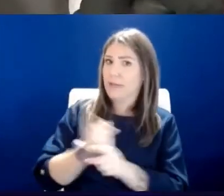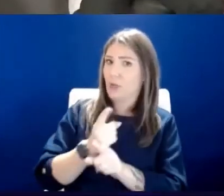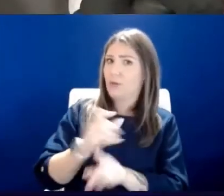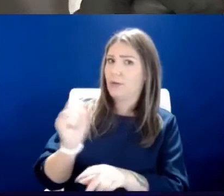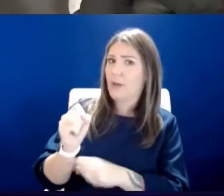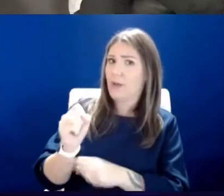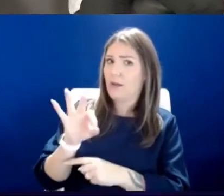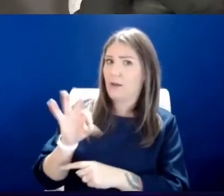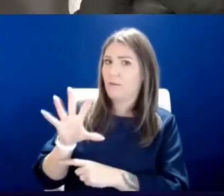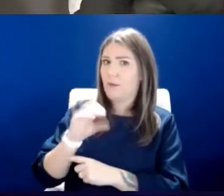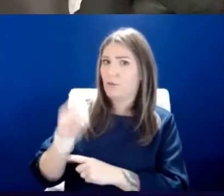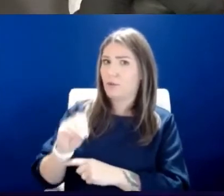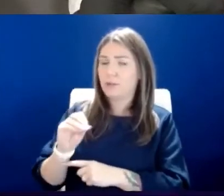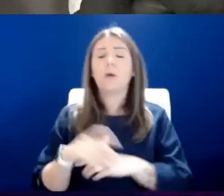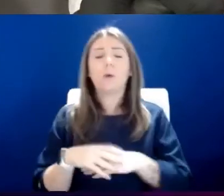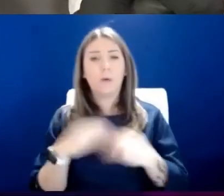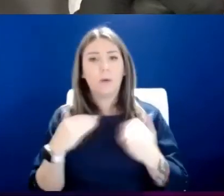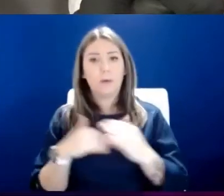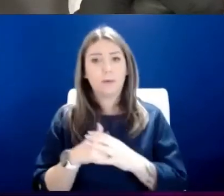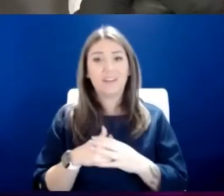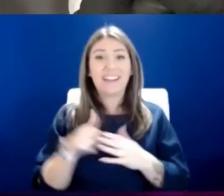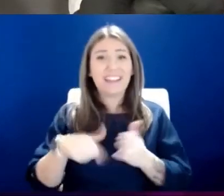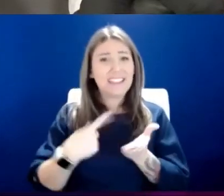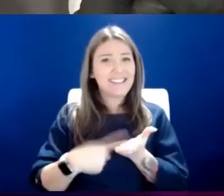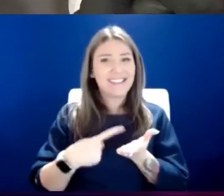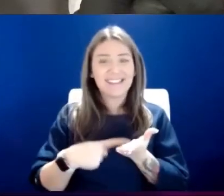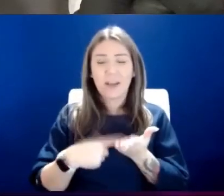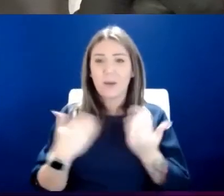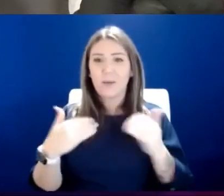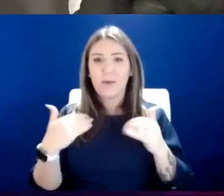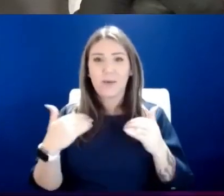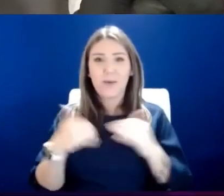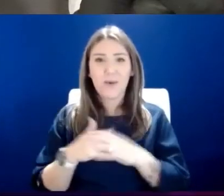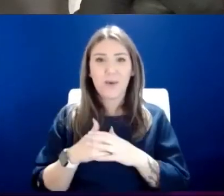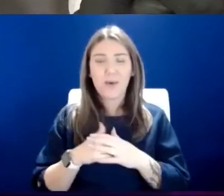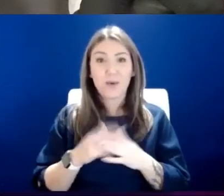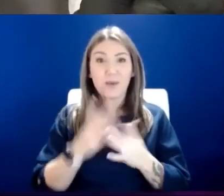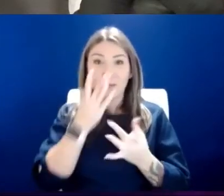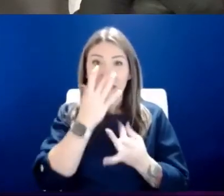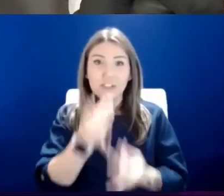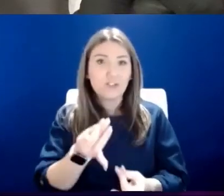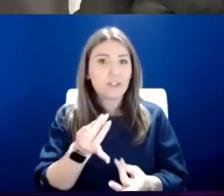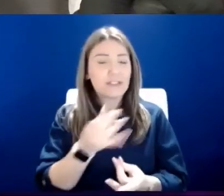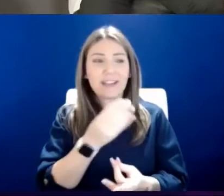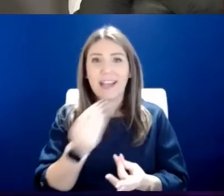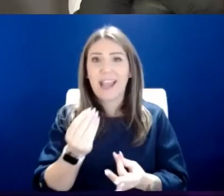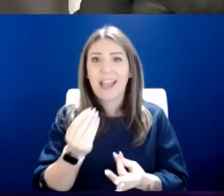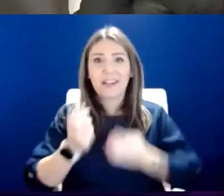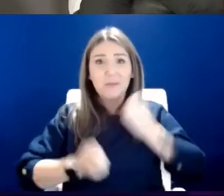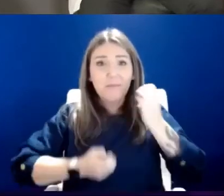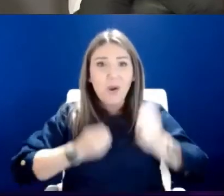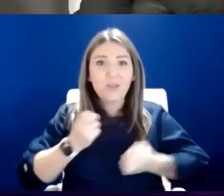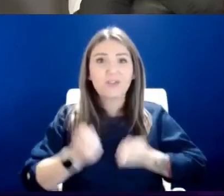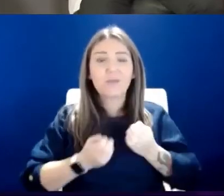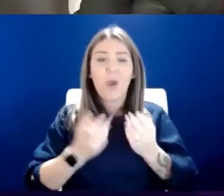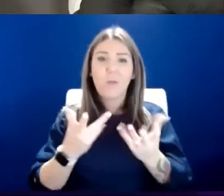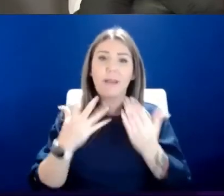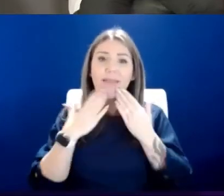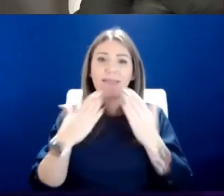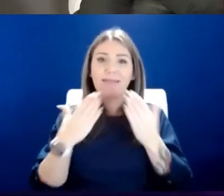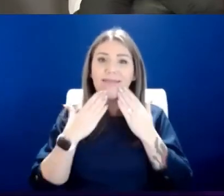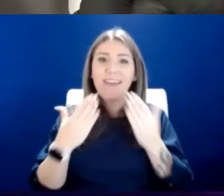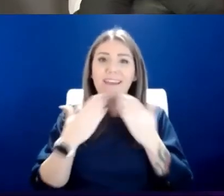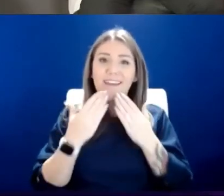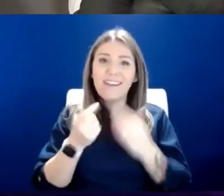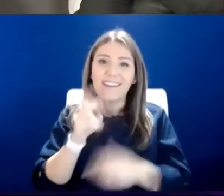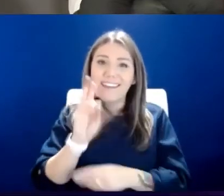correct. This discussion has been so interesting and emotional, and I just want to thank Gary again for so